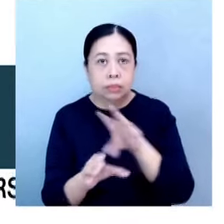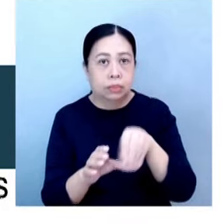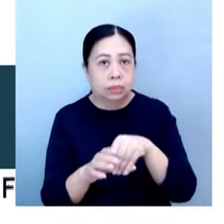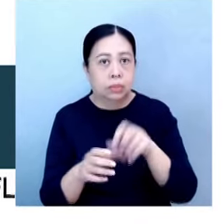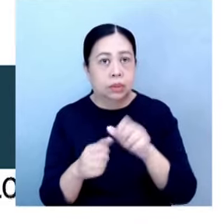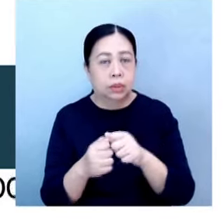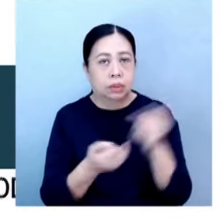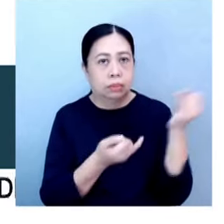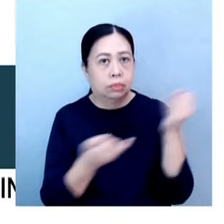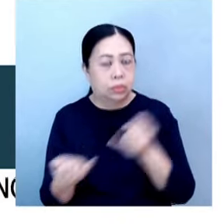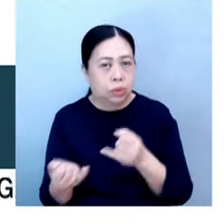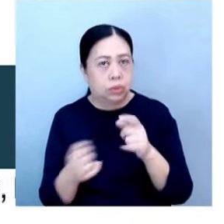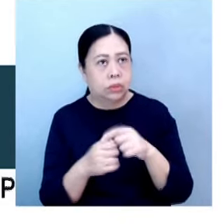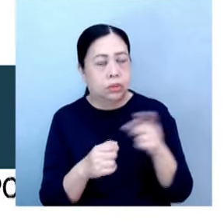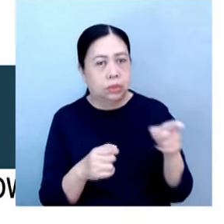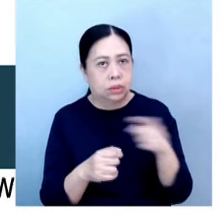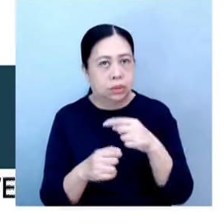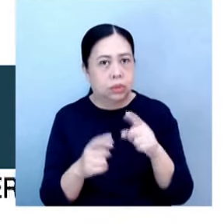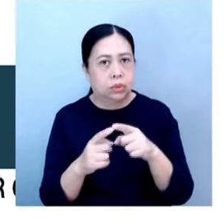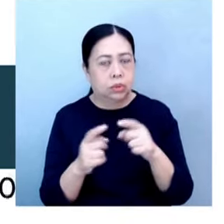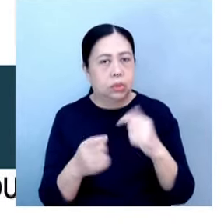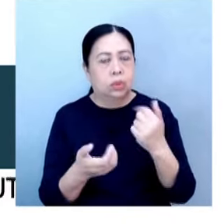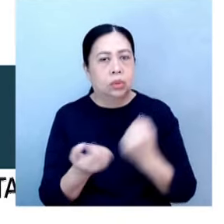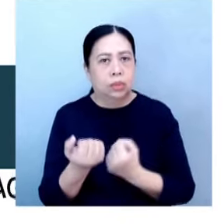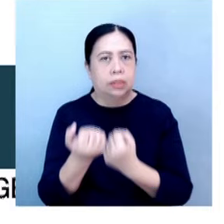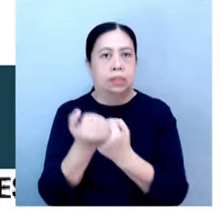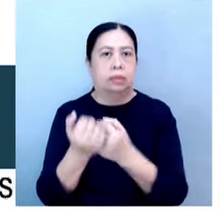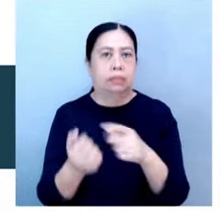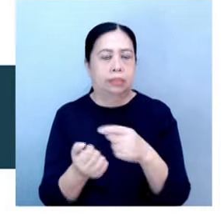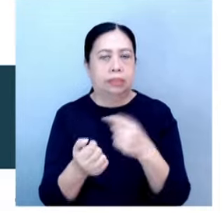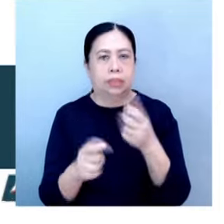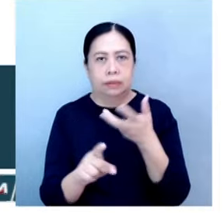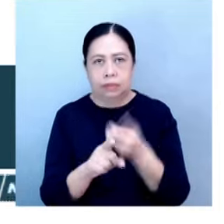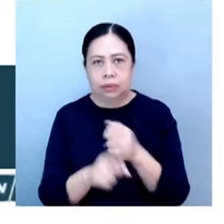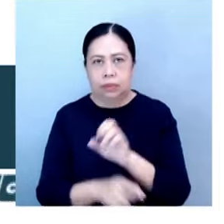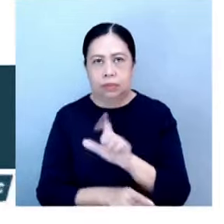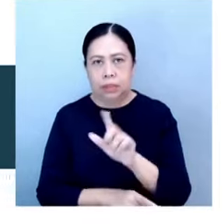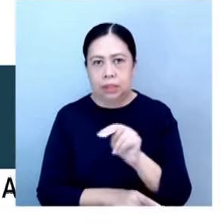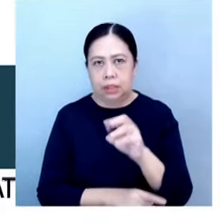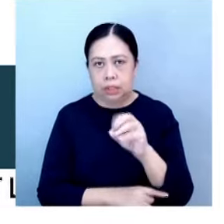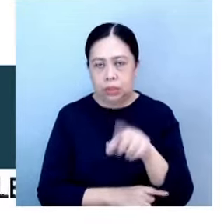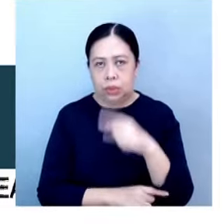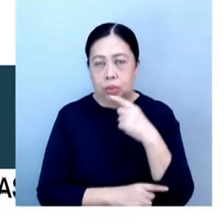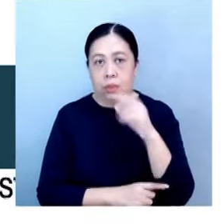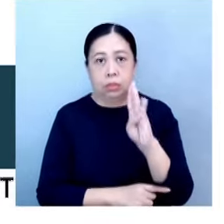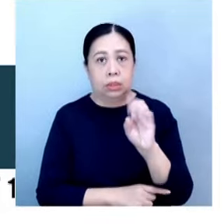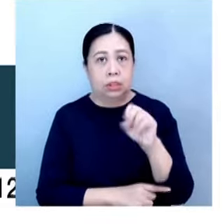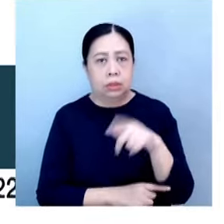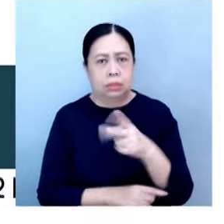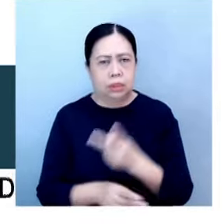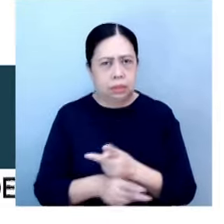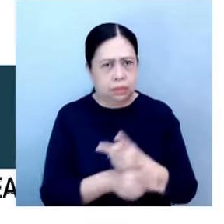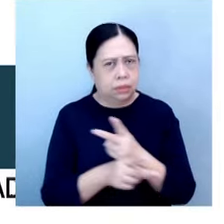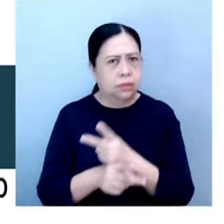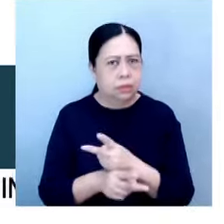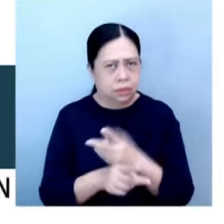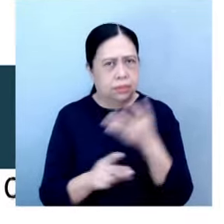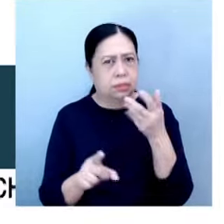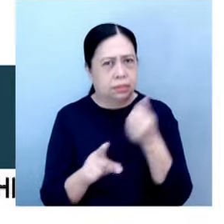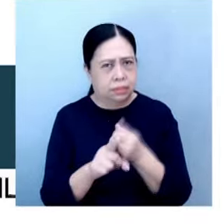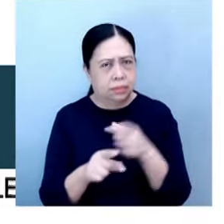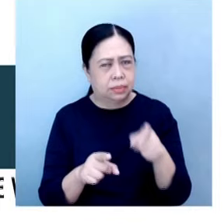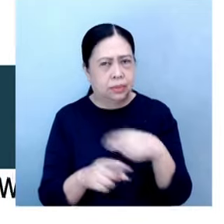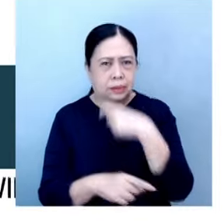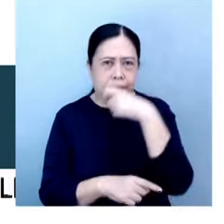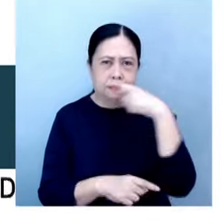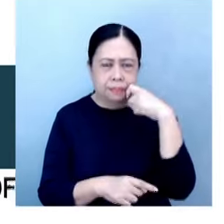importing key commodities to cushion the effects of El Nino. The Philippine Central Bank also cautious about the impacts of the dry